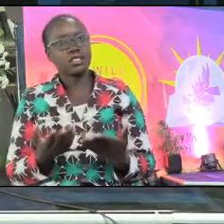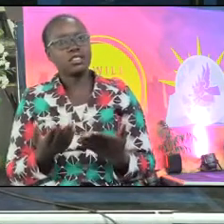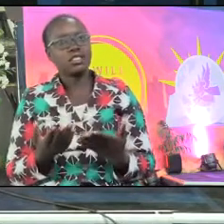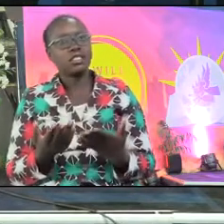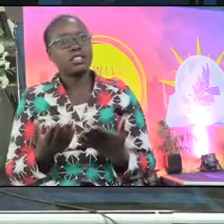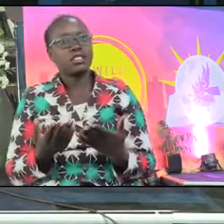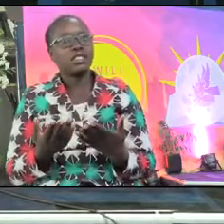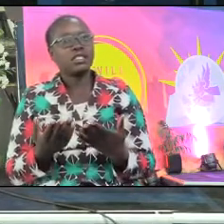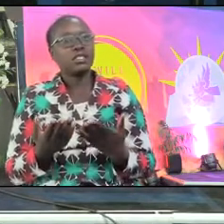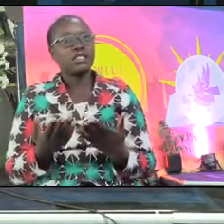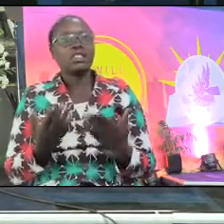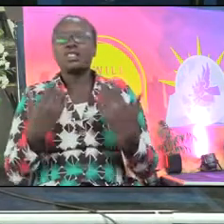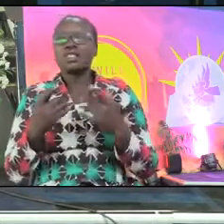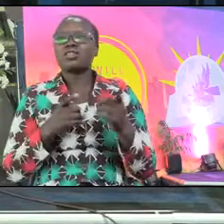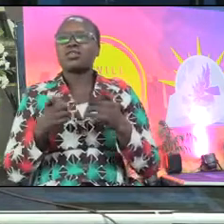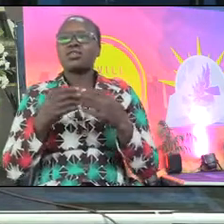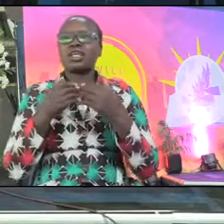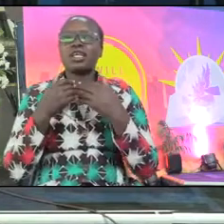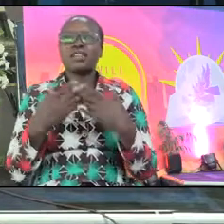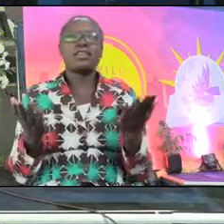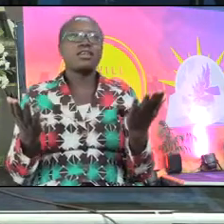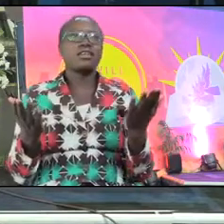is in control? Huh?